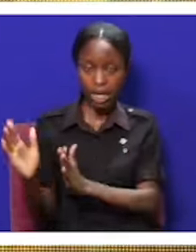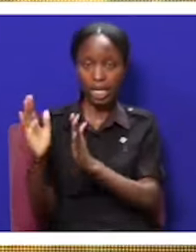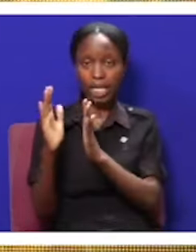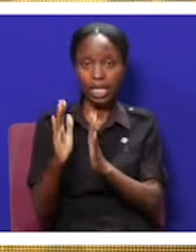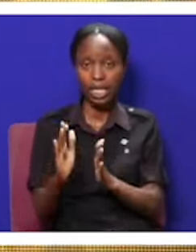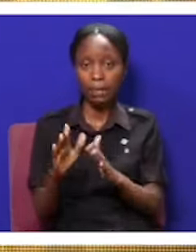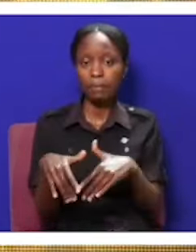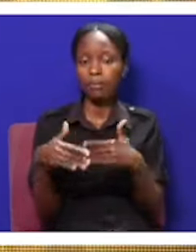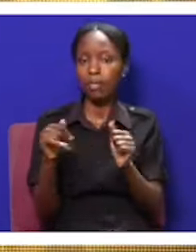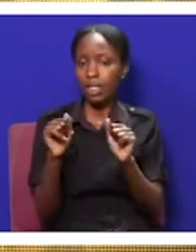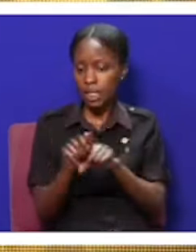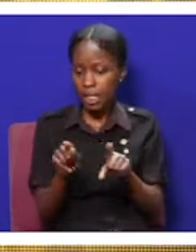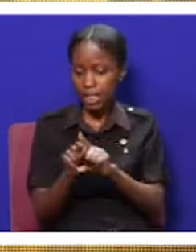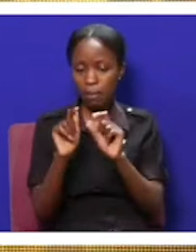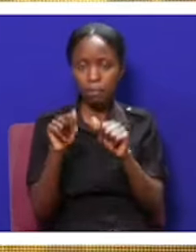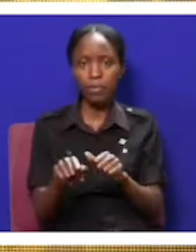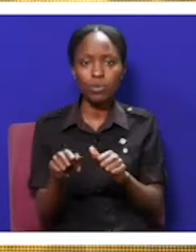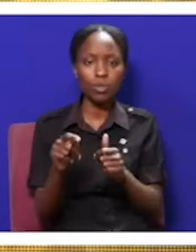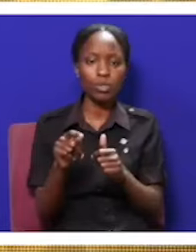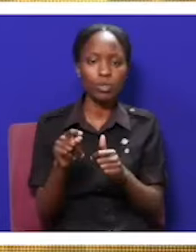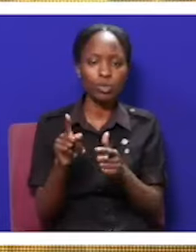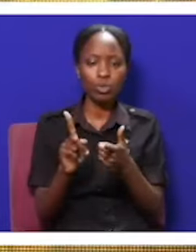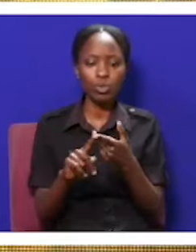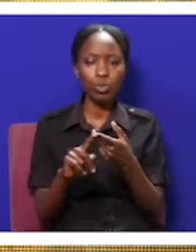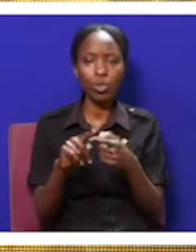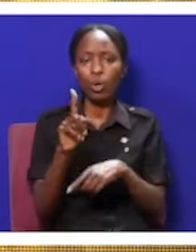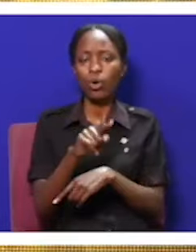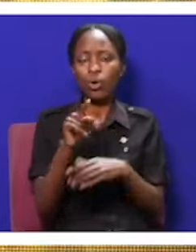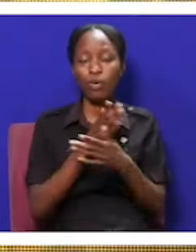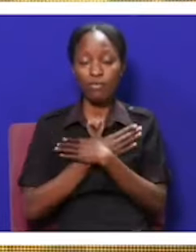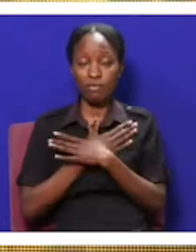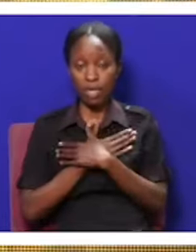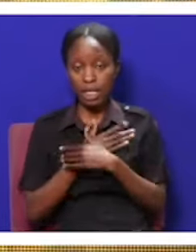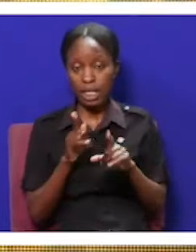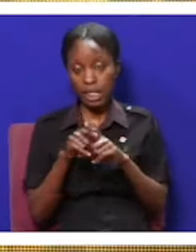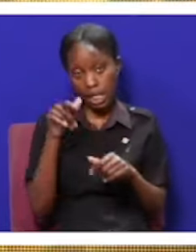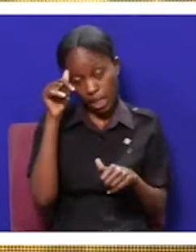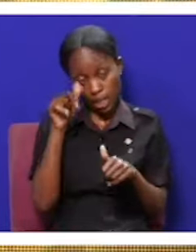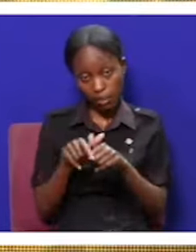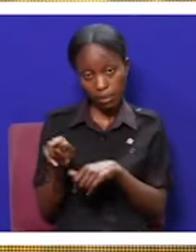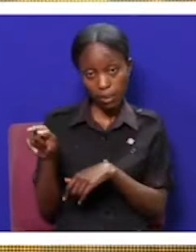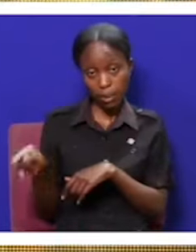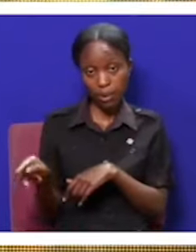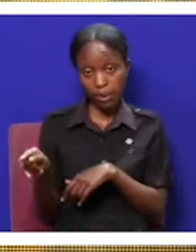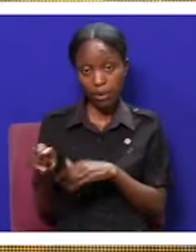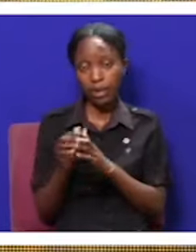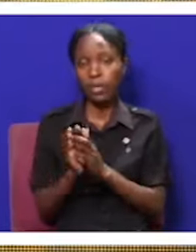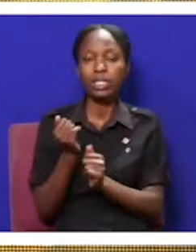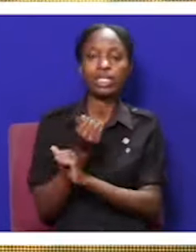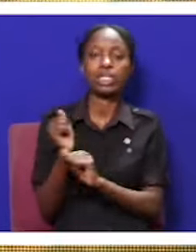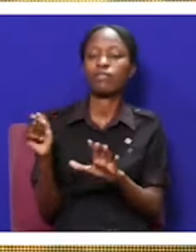going to get even with his friends. Remember, Jeremy knew Jesus as his